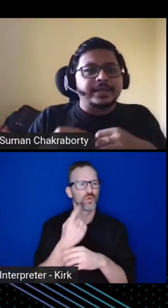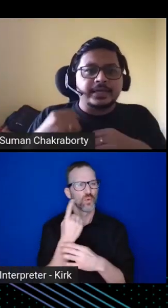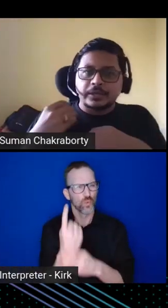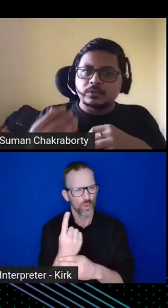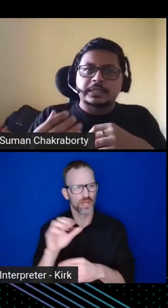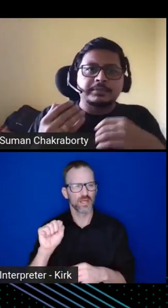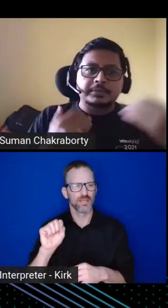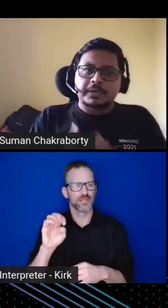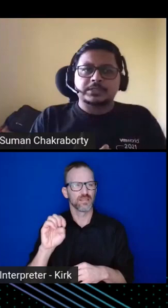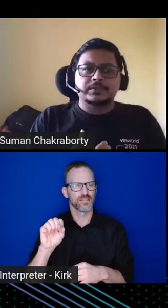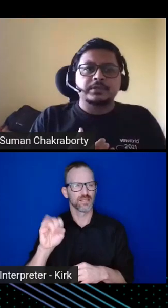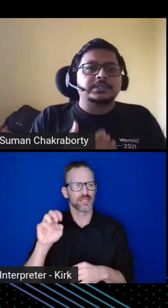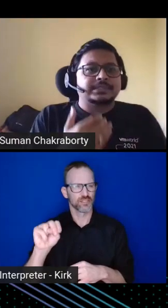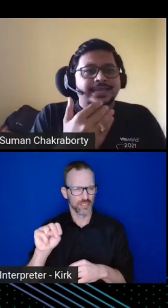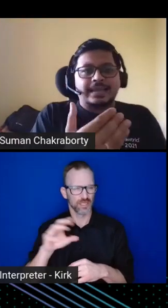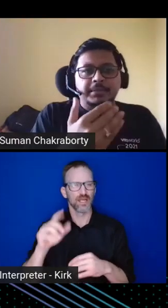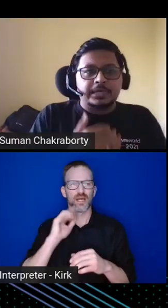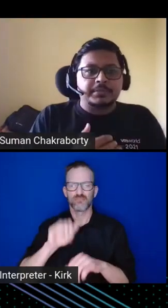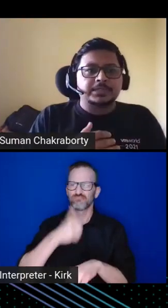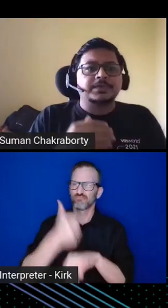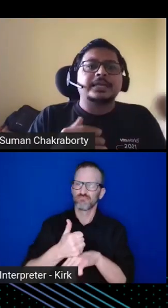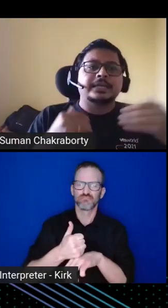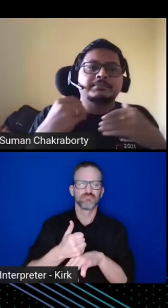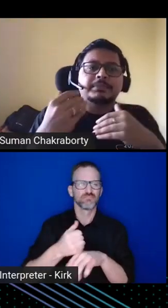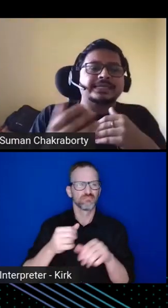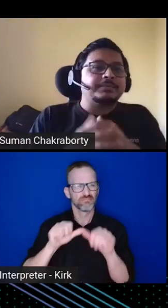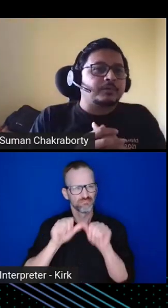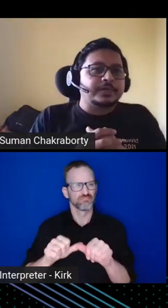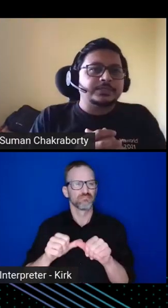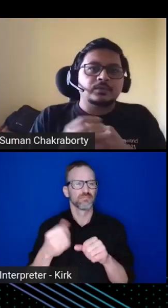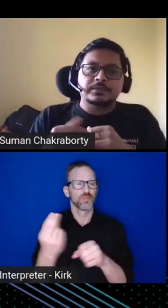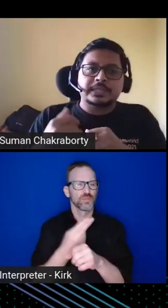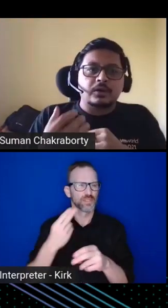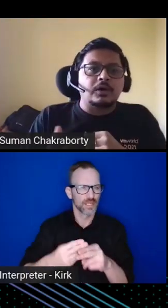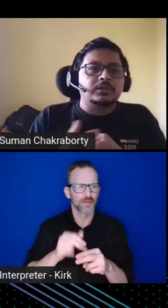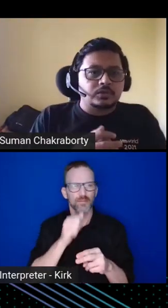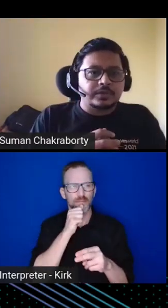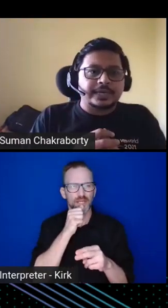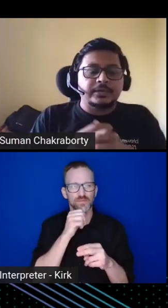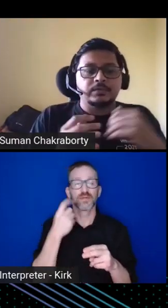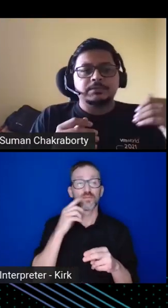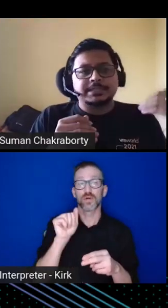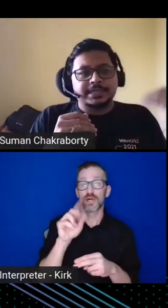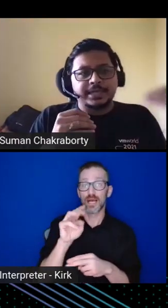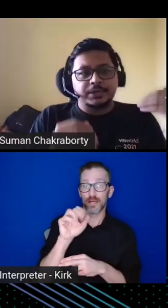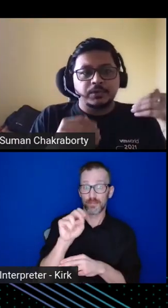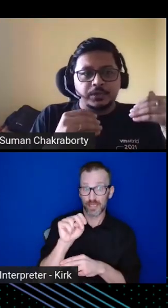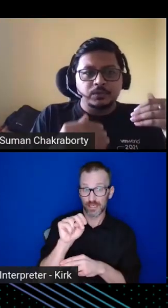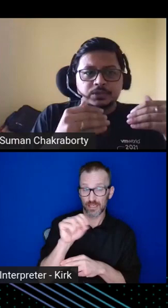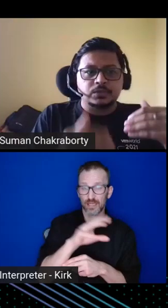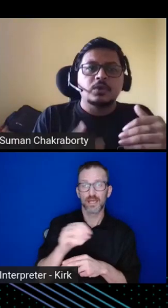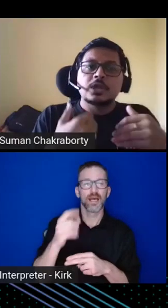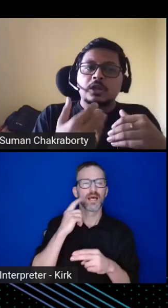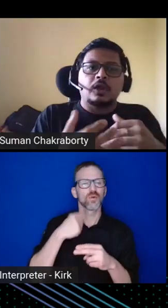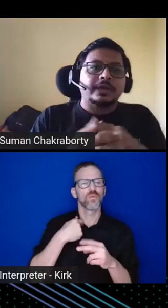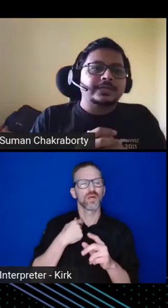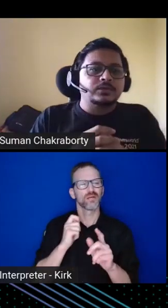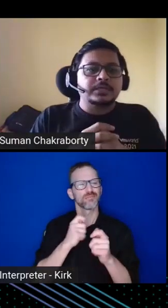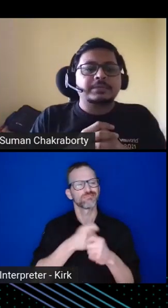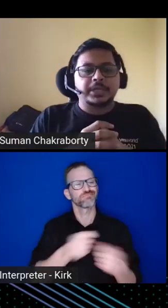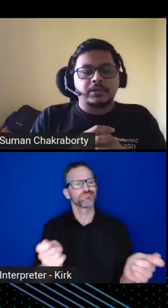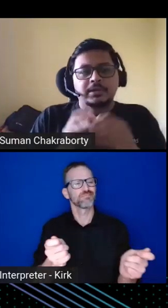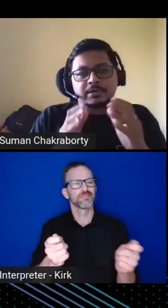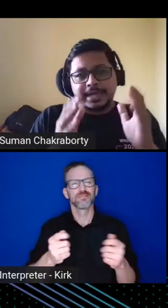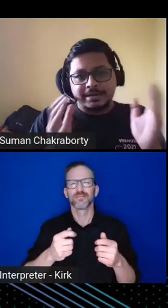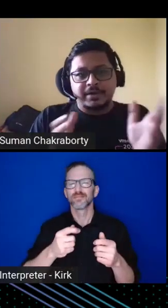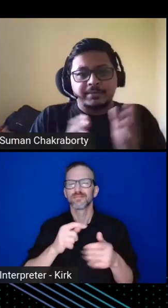static defined username and password, which is admin and password, and it basically provides you with an auth token ID, which basically you use to log into